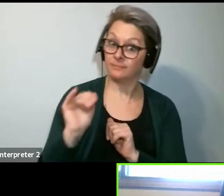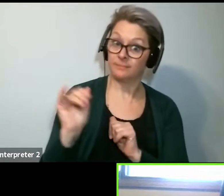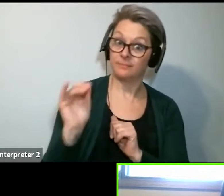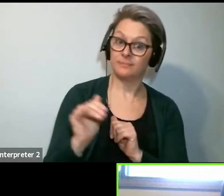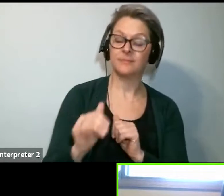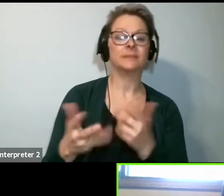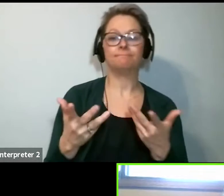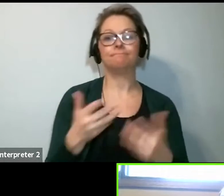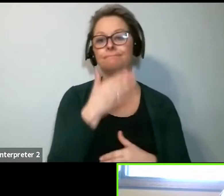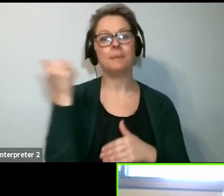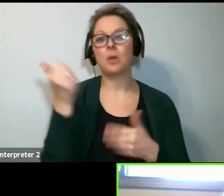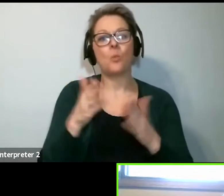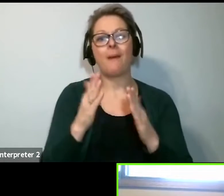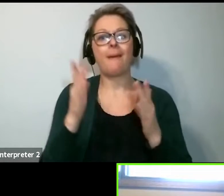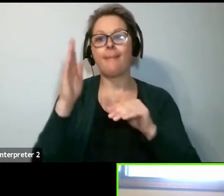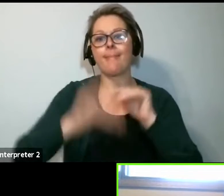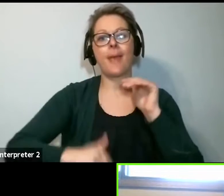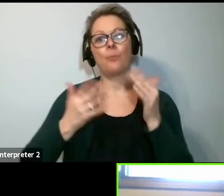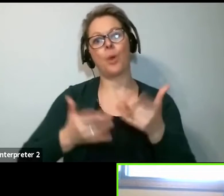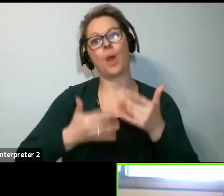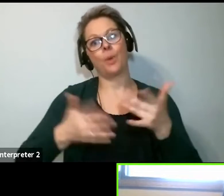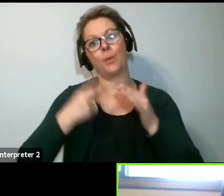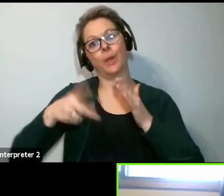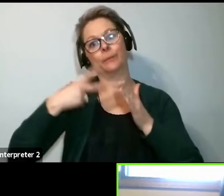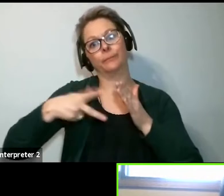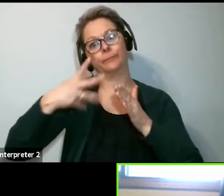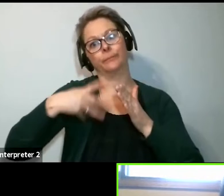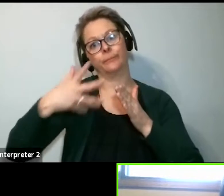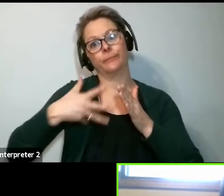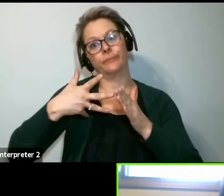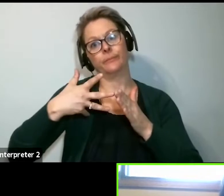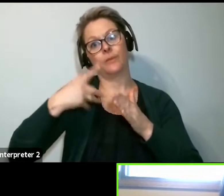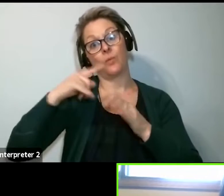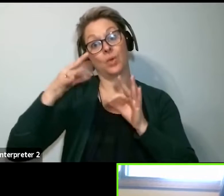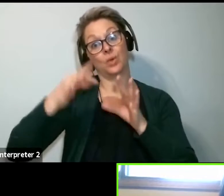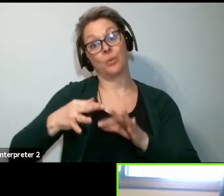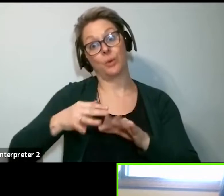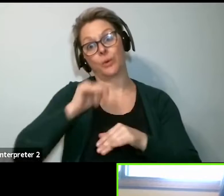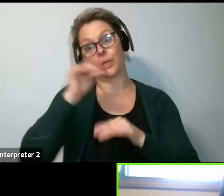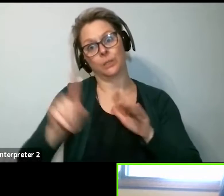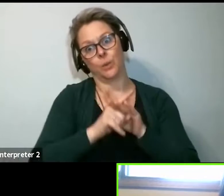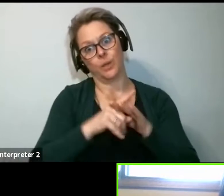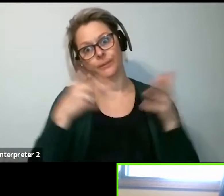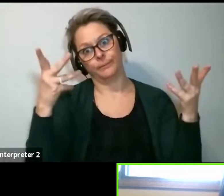reliable way than to wait several hours for someone to never show up.